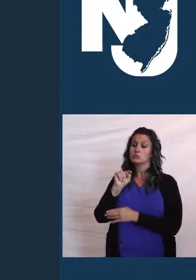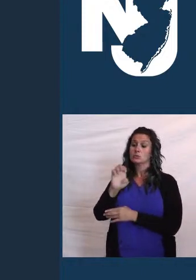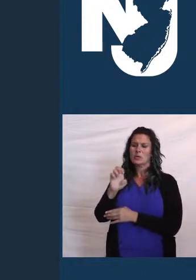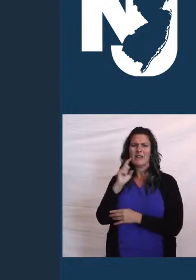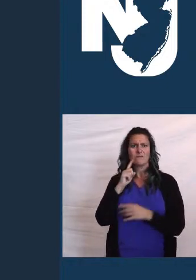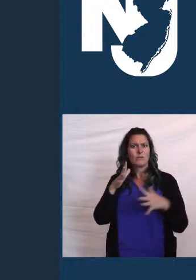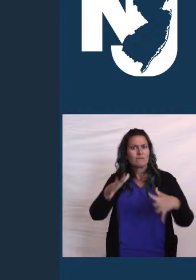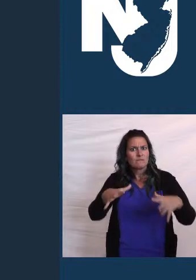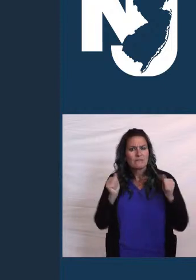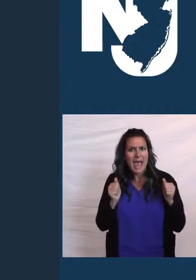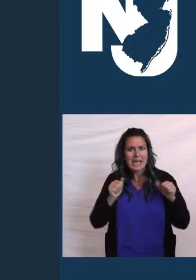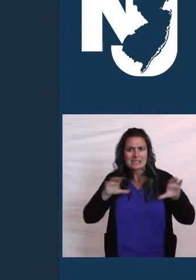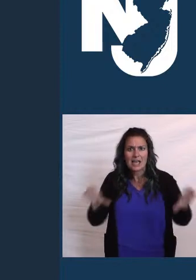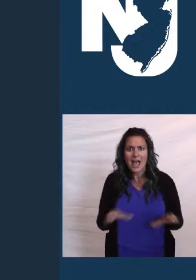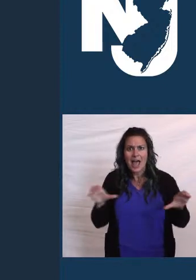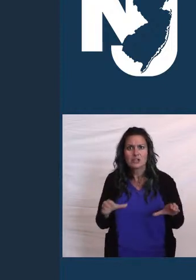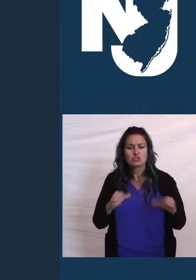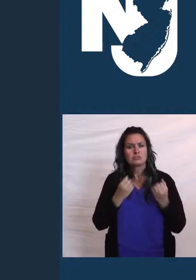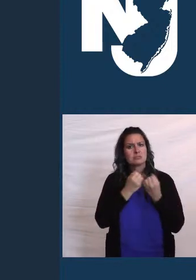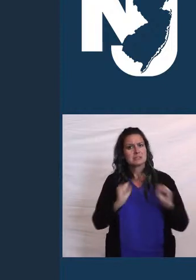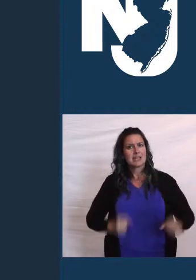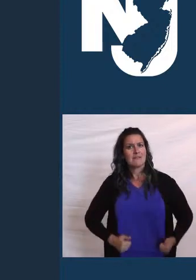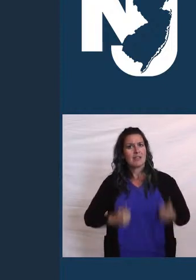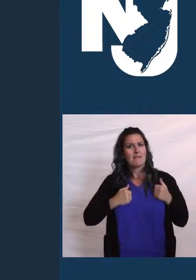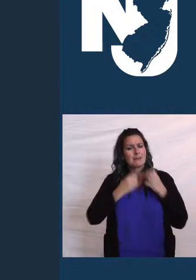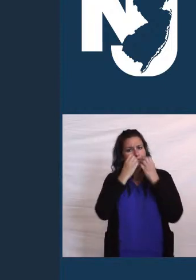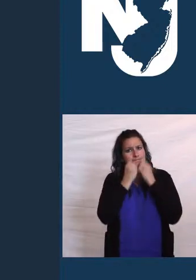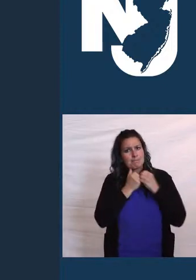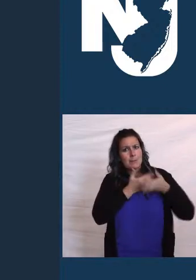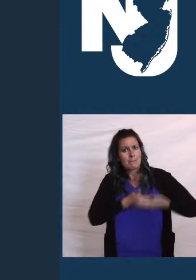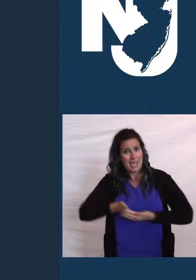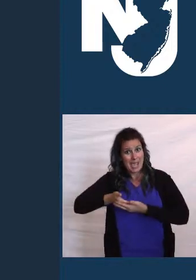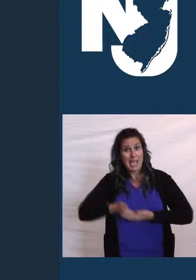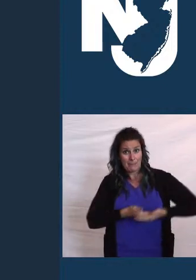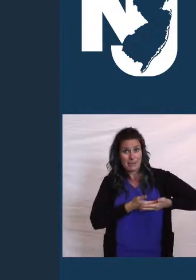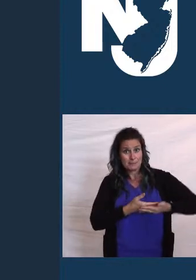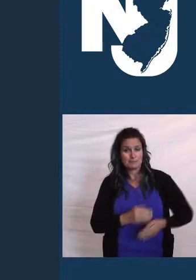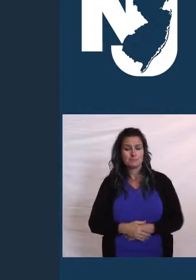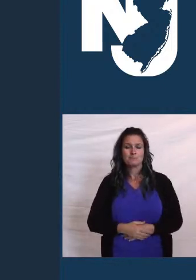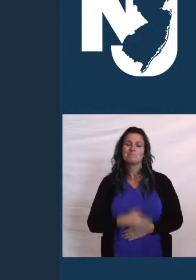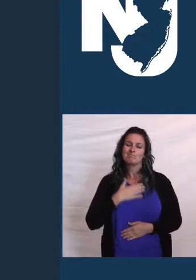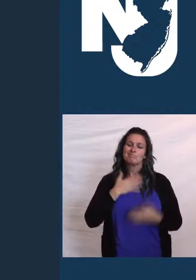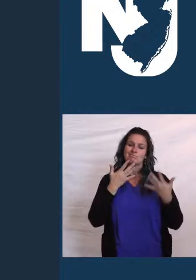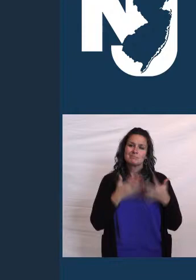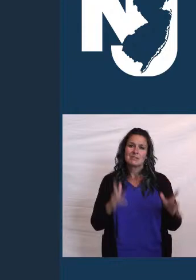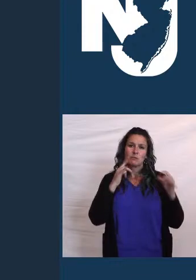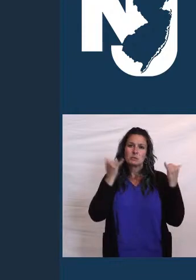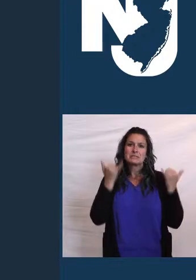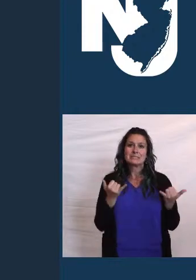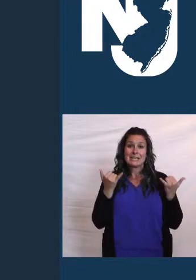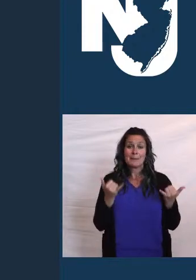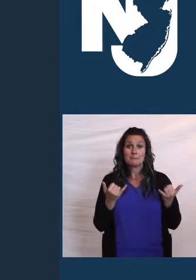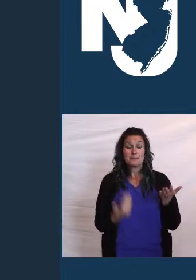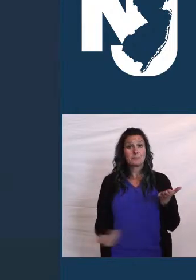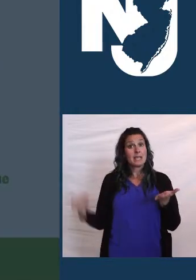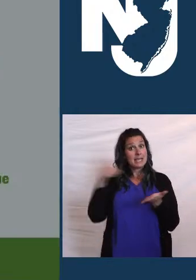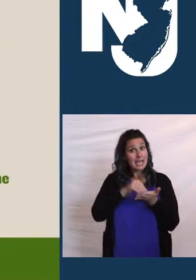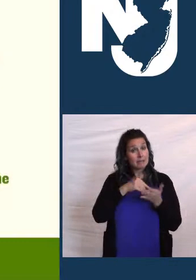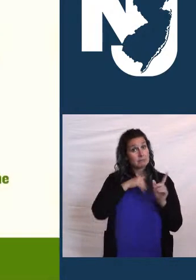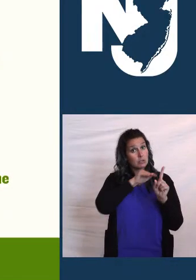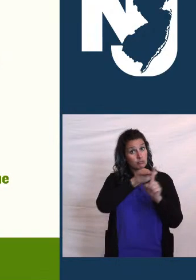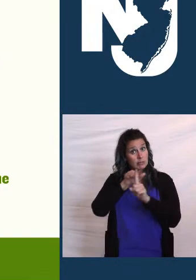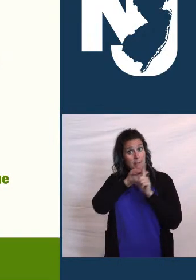sure hands that saved the life of that precious little child. And that's a good place to end today. Again, as a